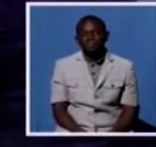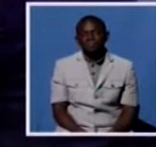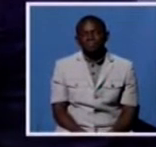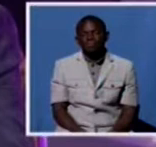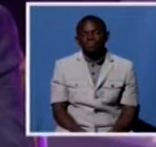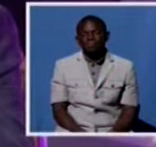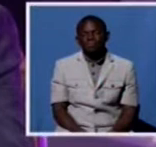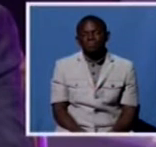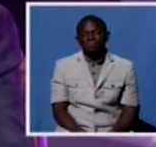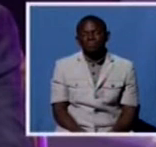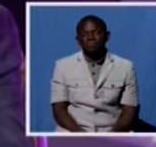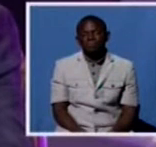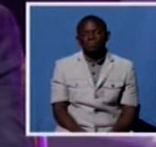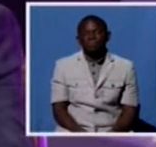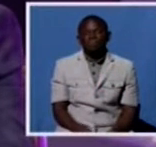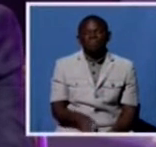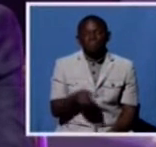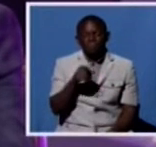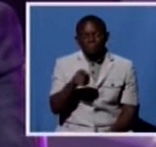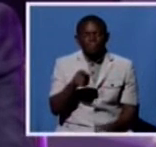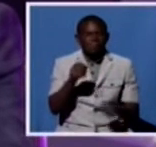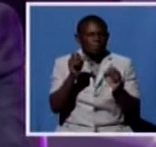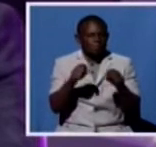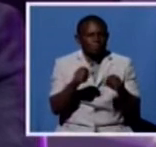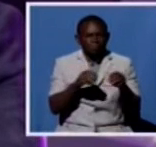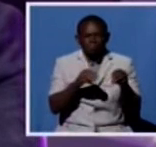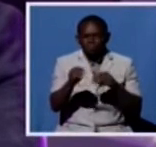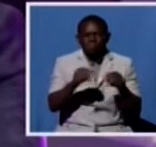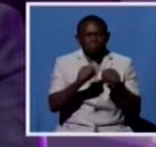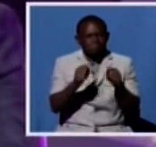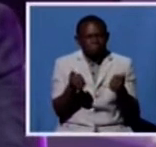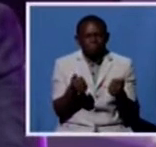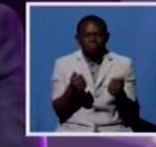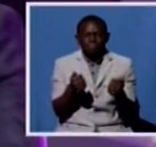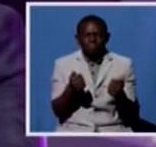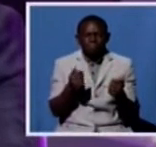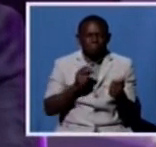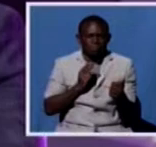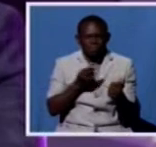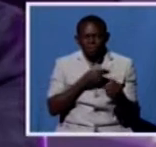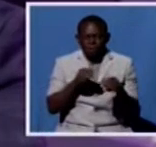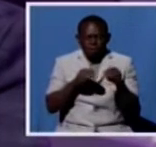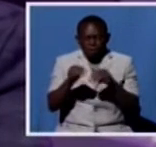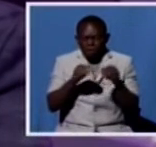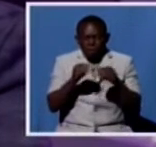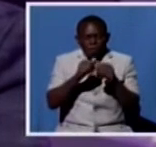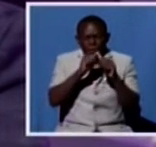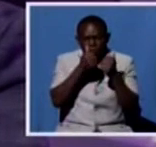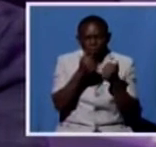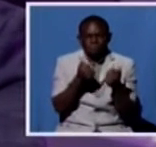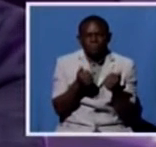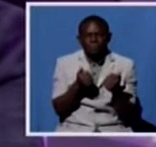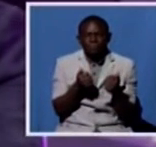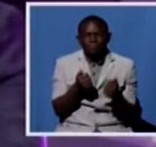It's managed. I would say it's managed. It's still there, but managed. We still have some backlog in terms of what we are carrying,